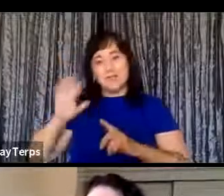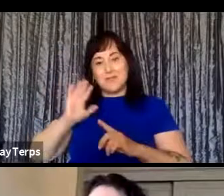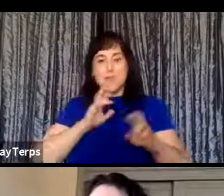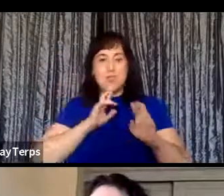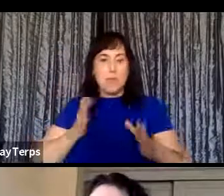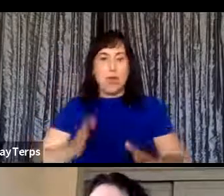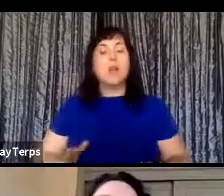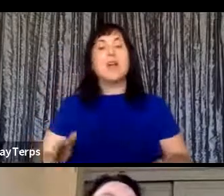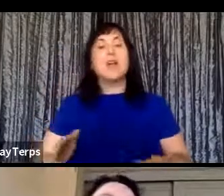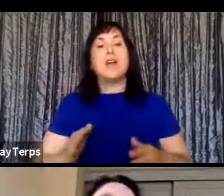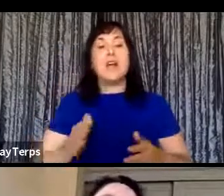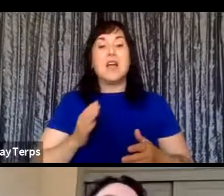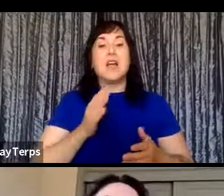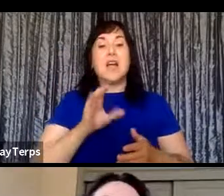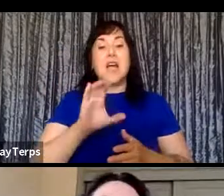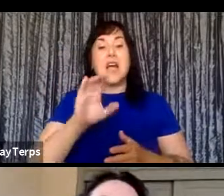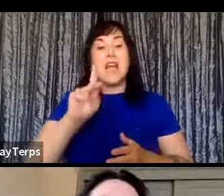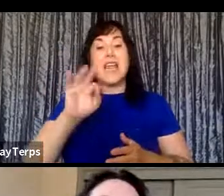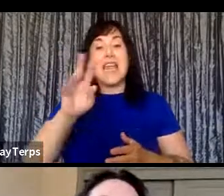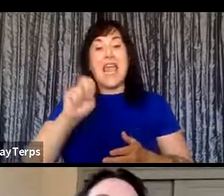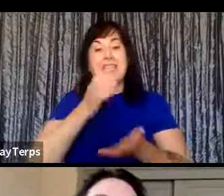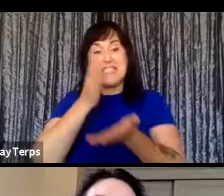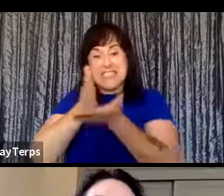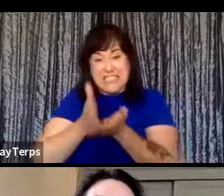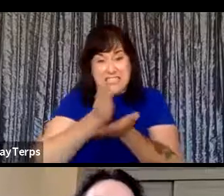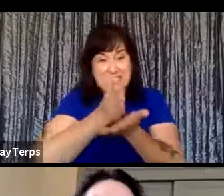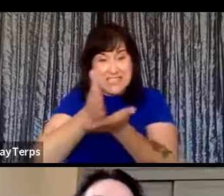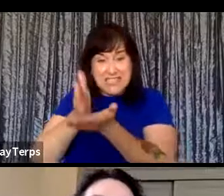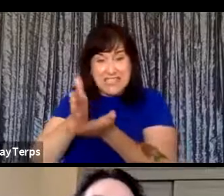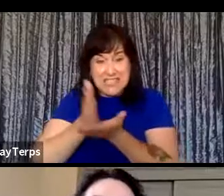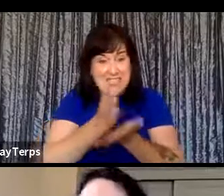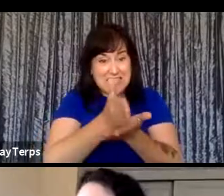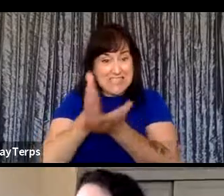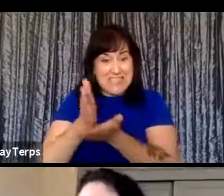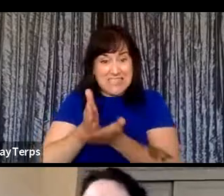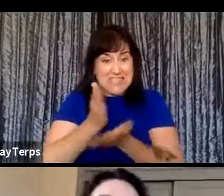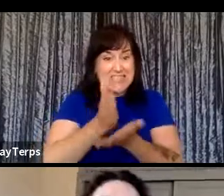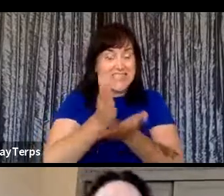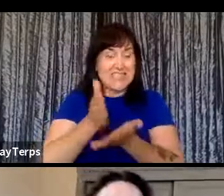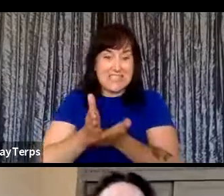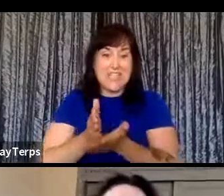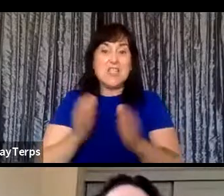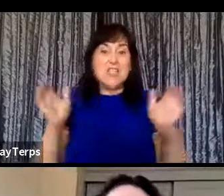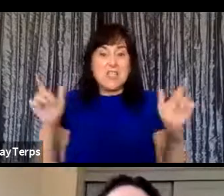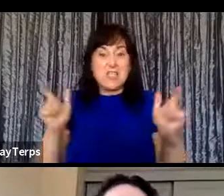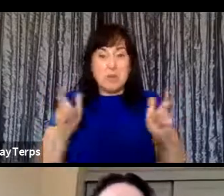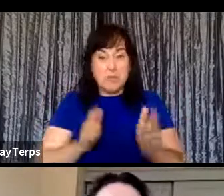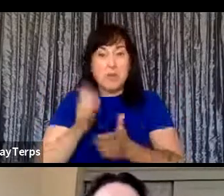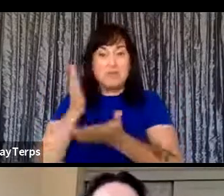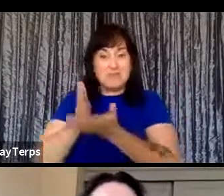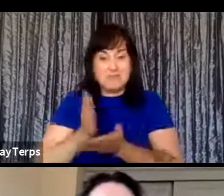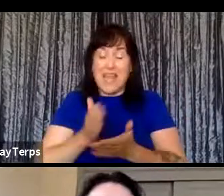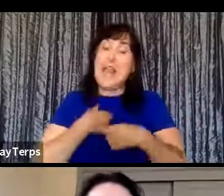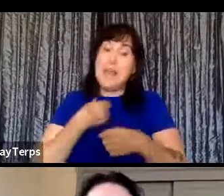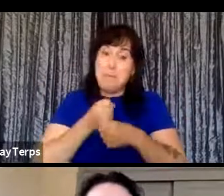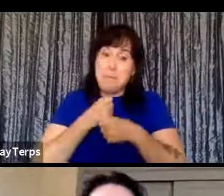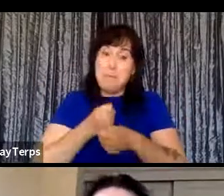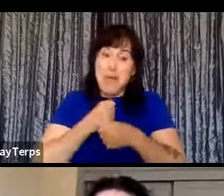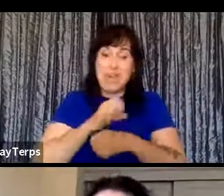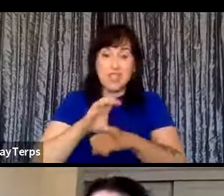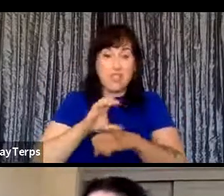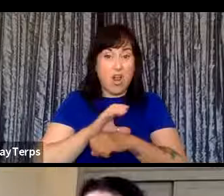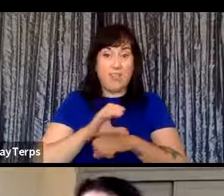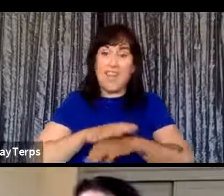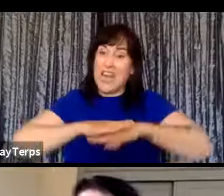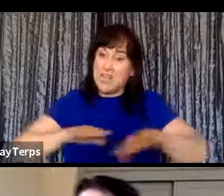This is looking good, Kate. Smaller you chop it, less of an upper body workout it's going to be. And I make chocolate, so I assure you, I do not do any upper